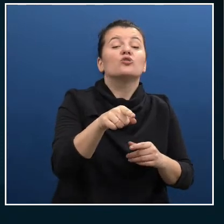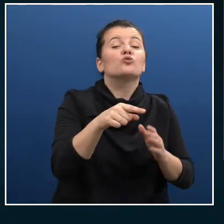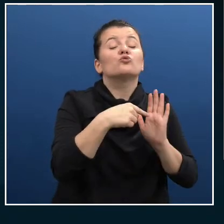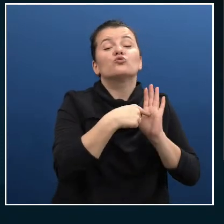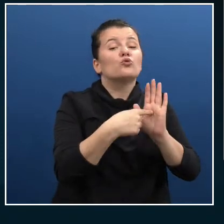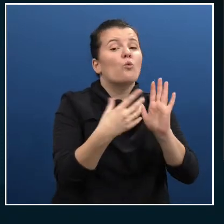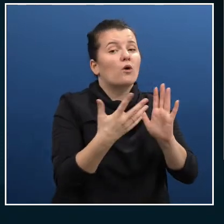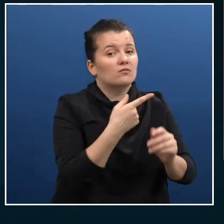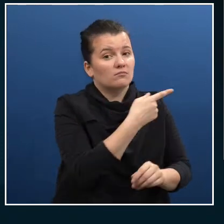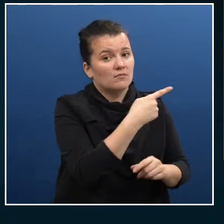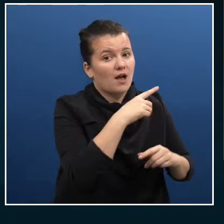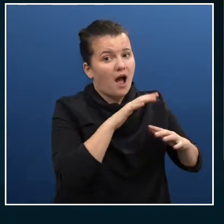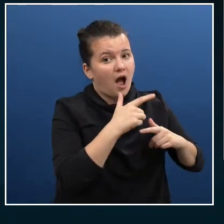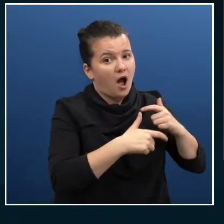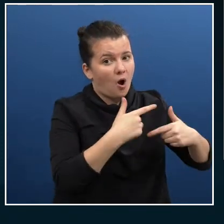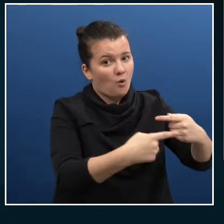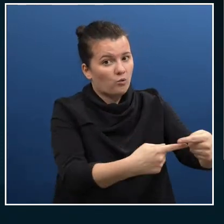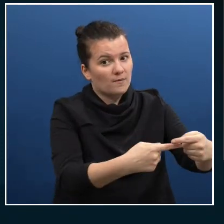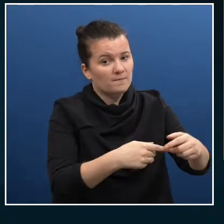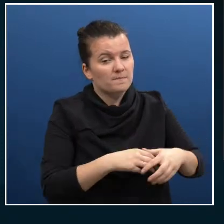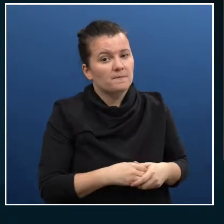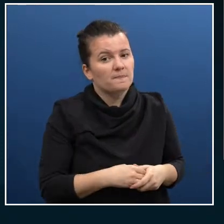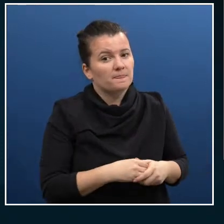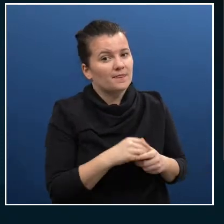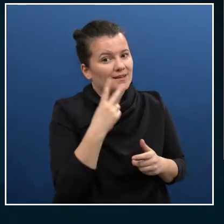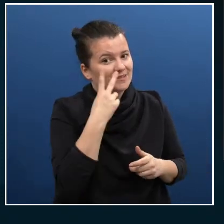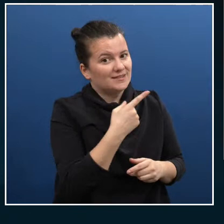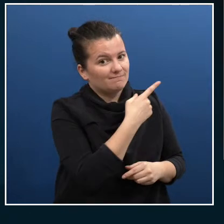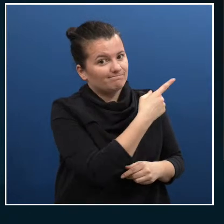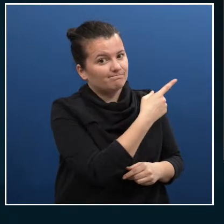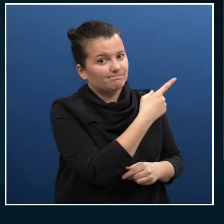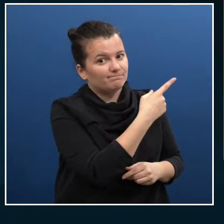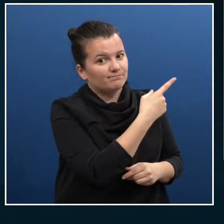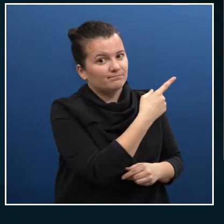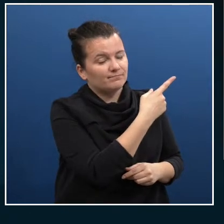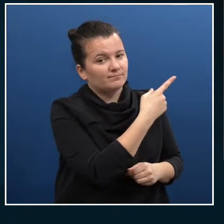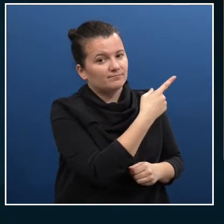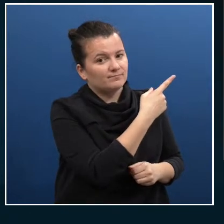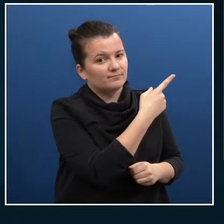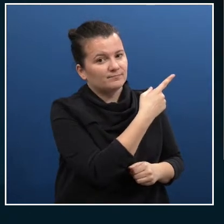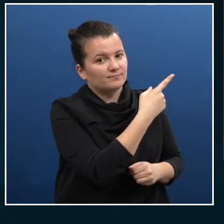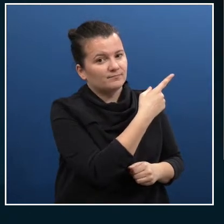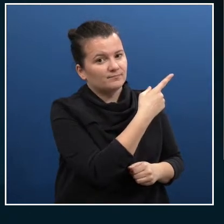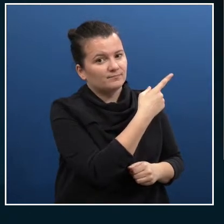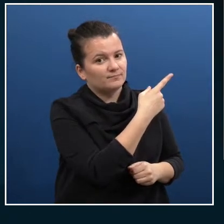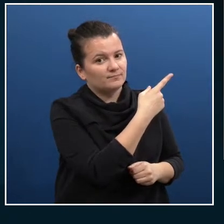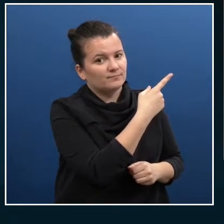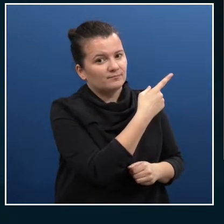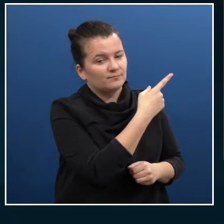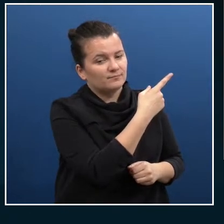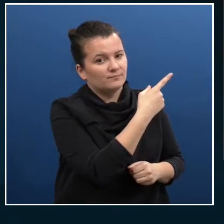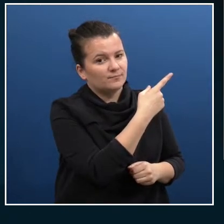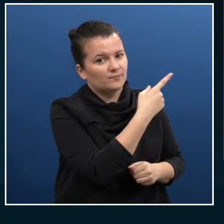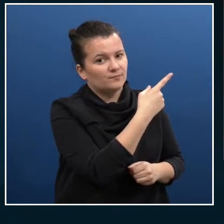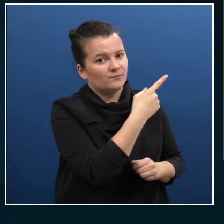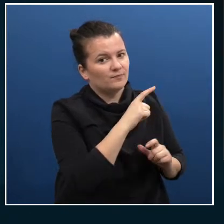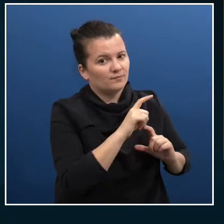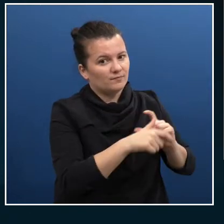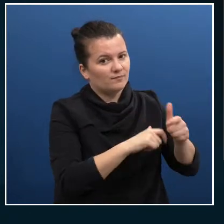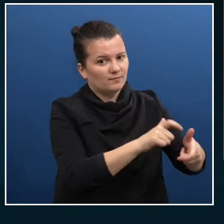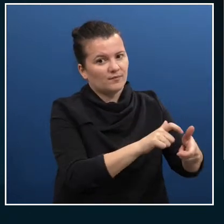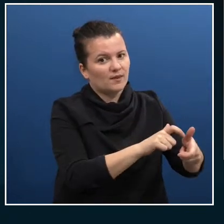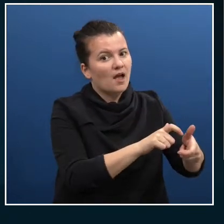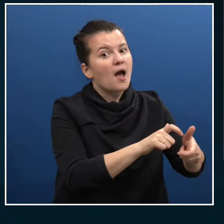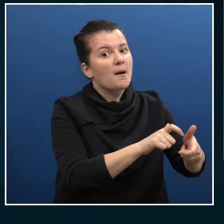continuous integration. So when this pipeline running, it will go to the release